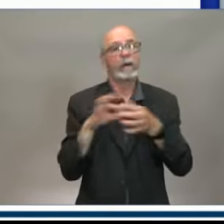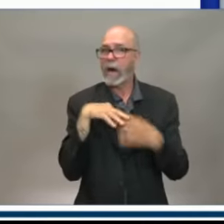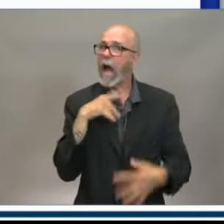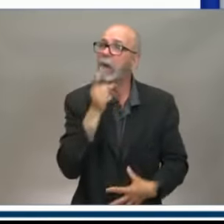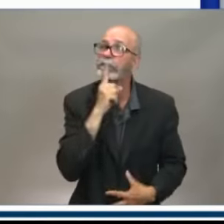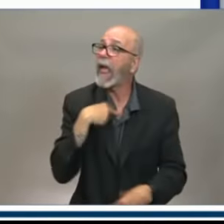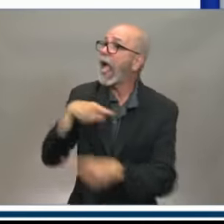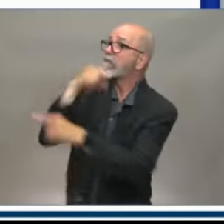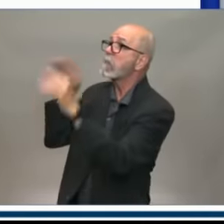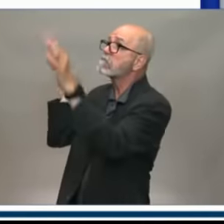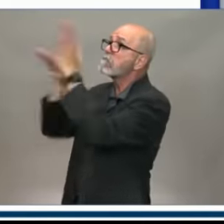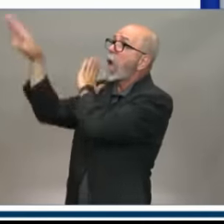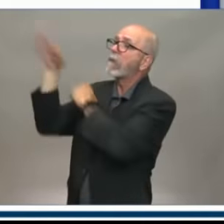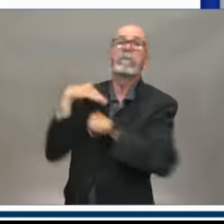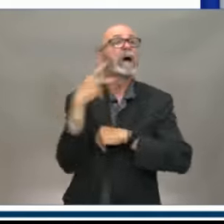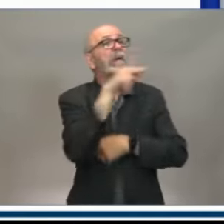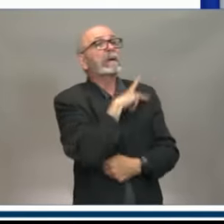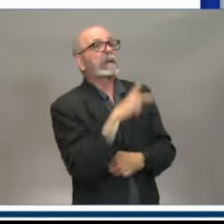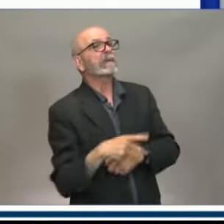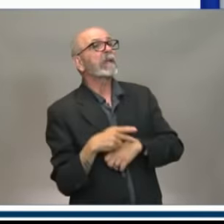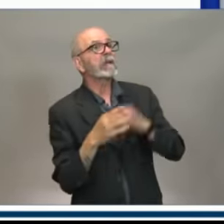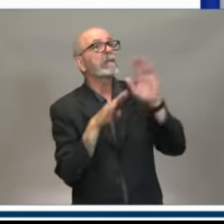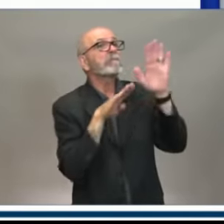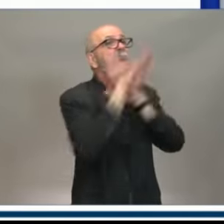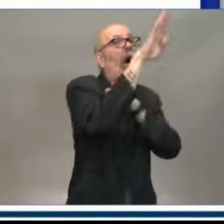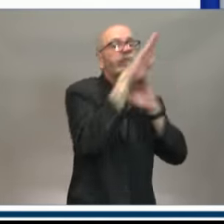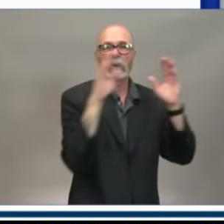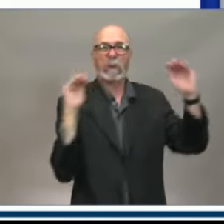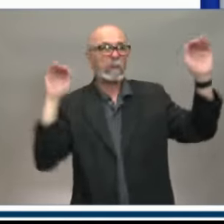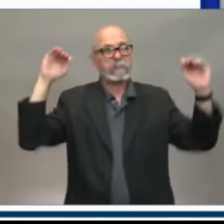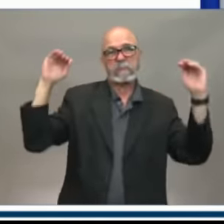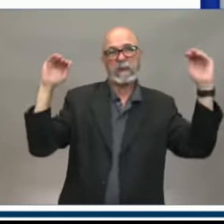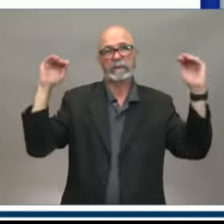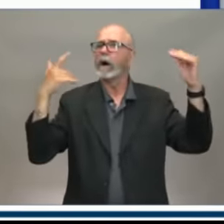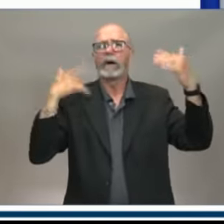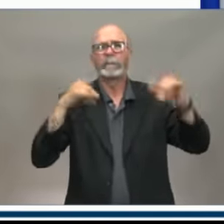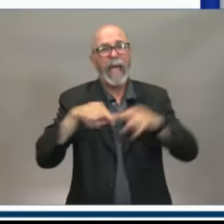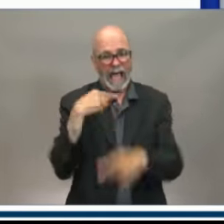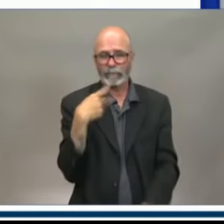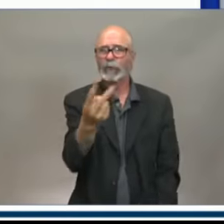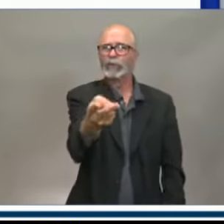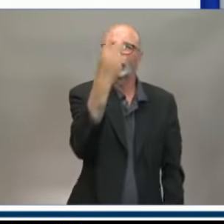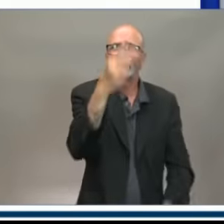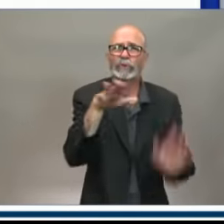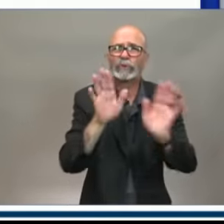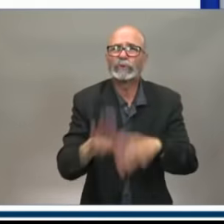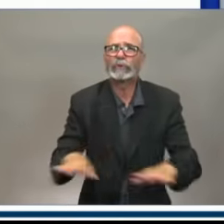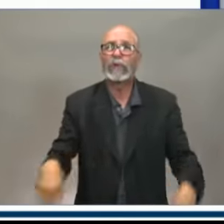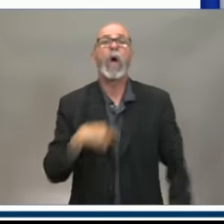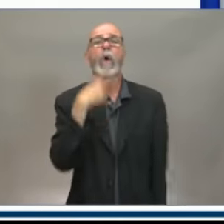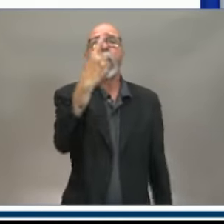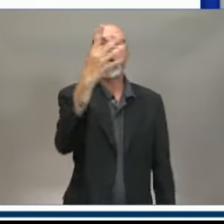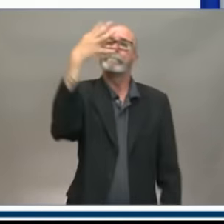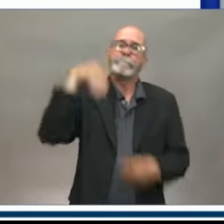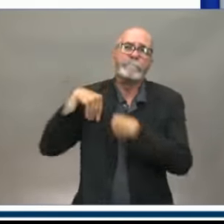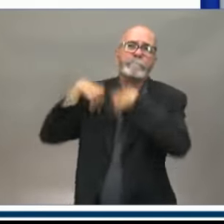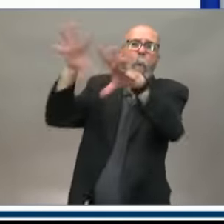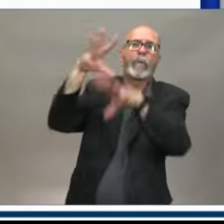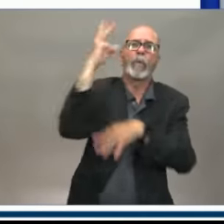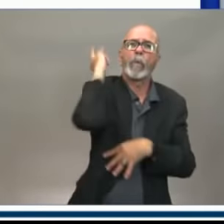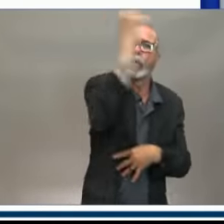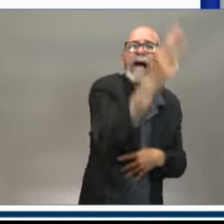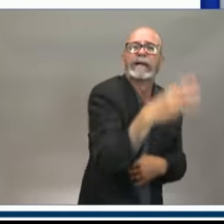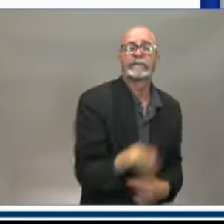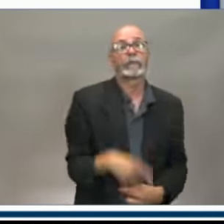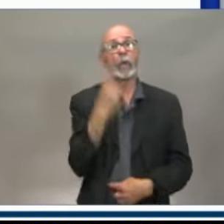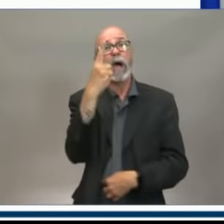grow. I have 2 children, and I use this example many times. One of them worked out west, and one of them had a job in this city. Which one of those do you think I saw more